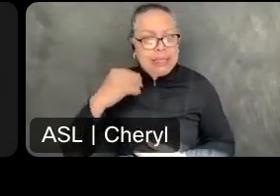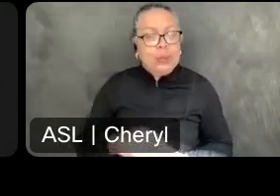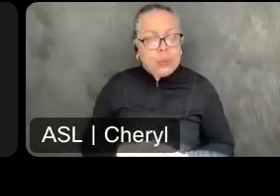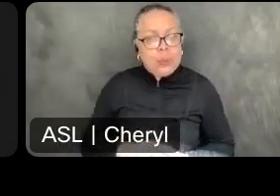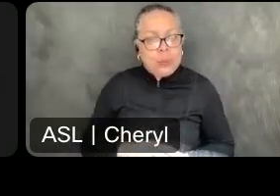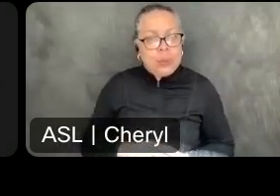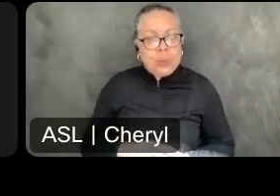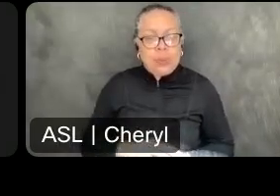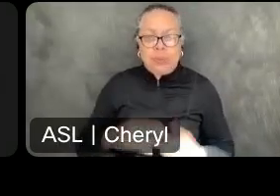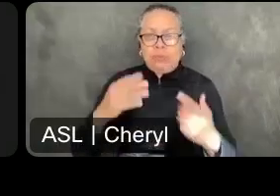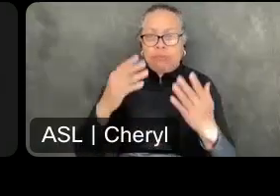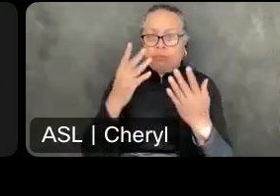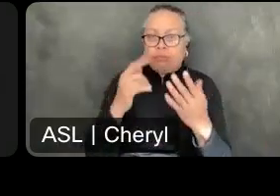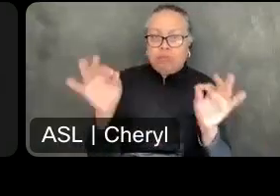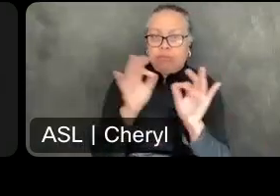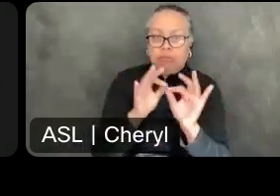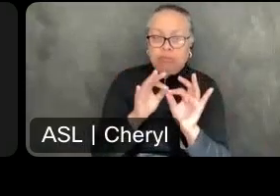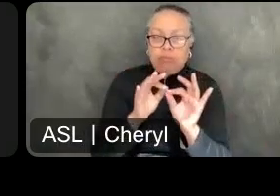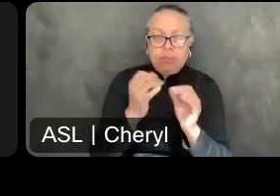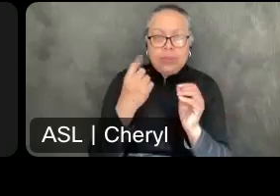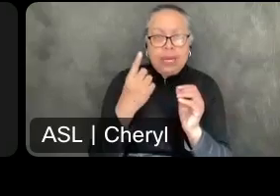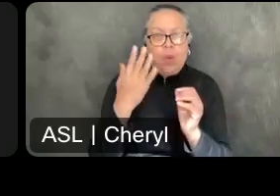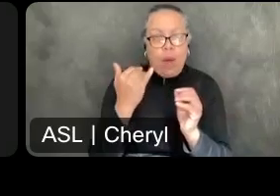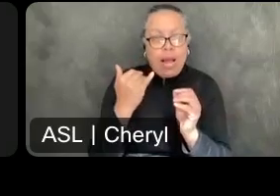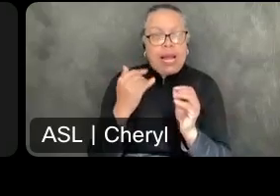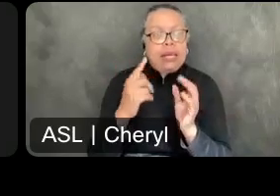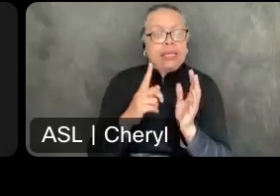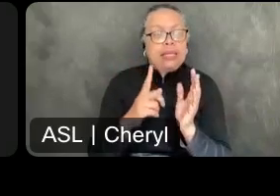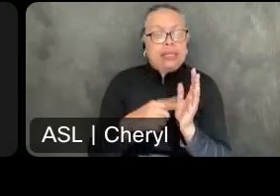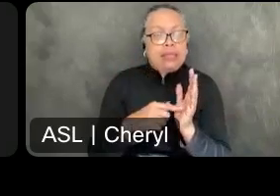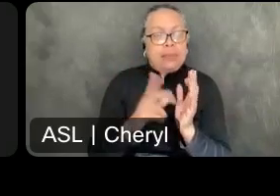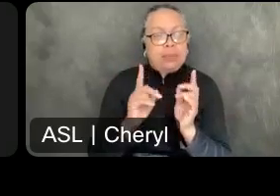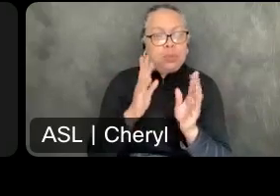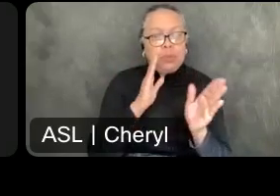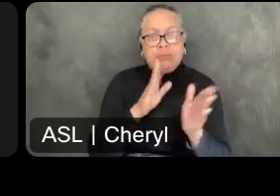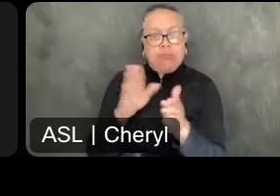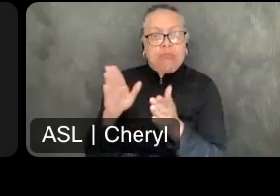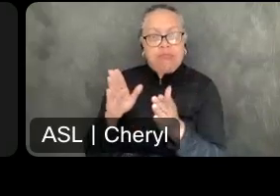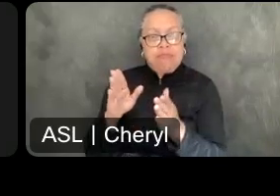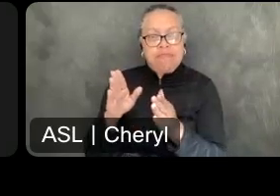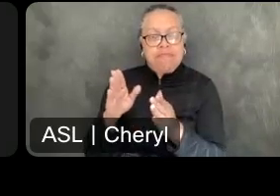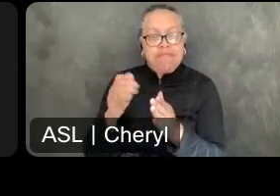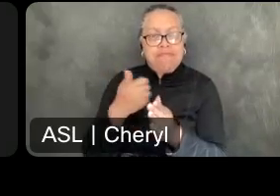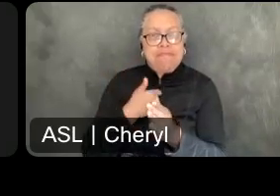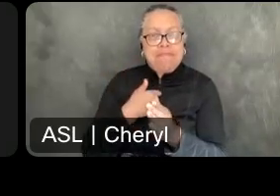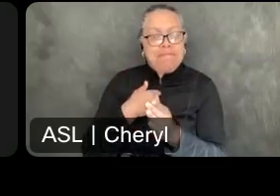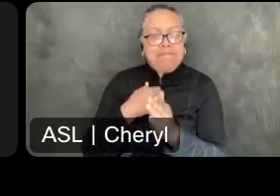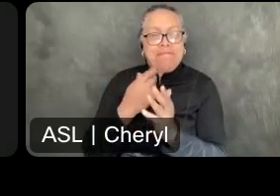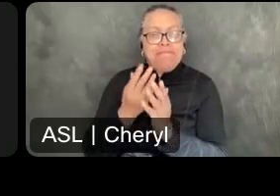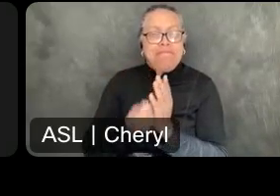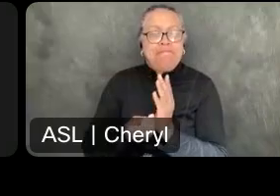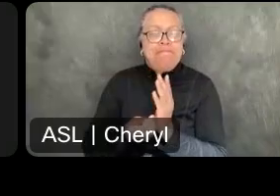why some parts of us may be reaching towards suicidality as that escape, as that